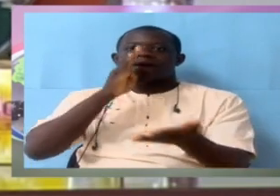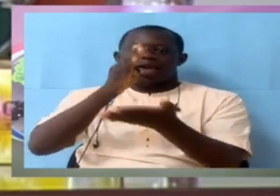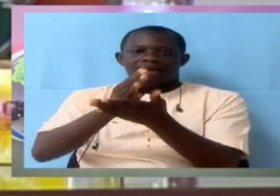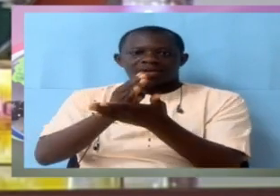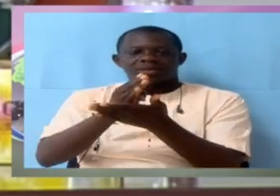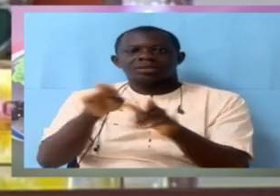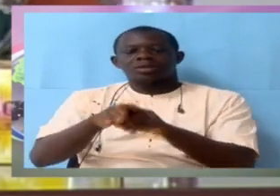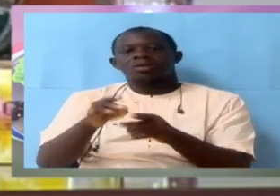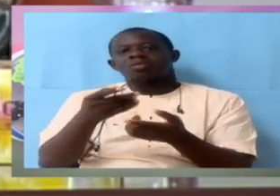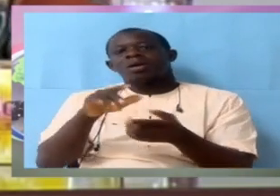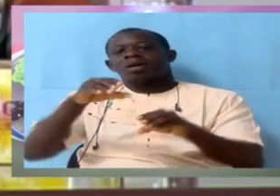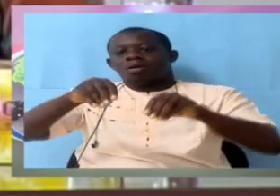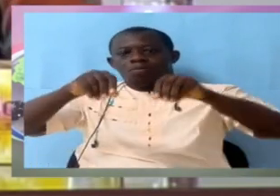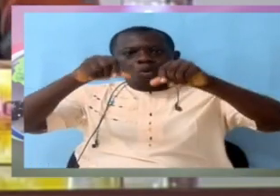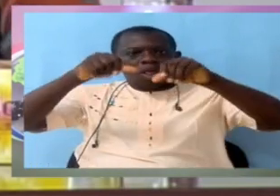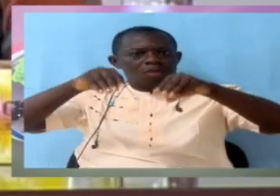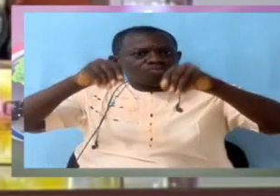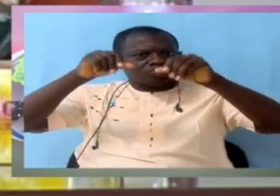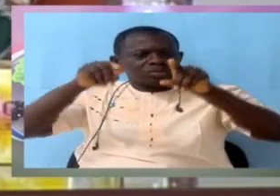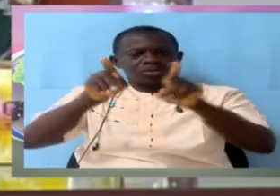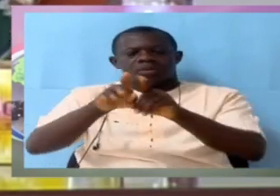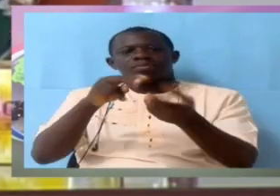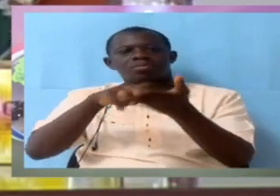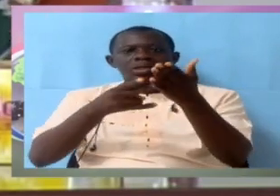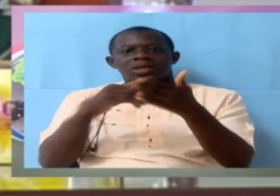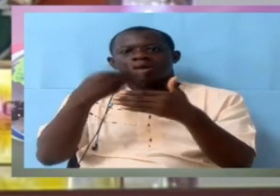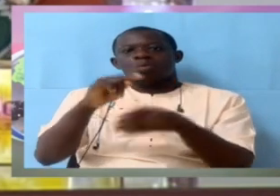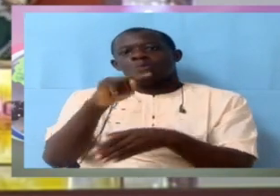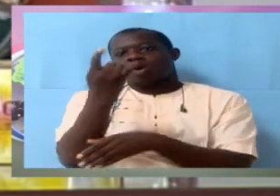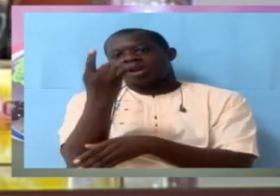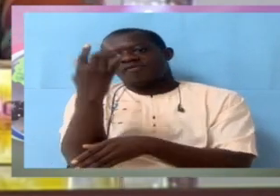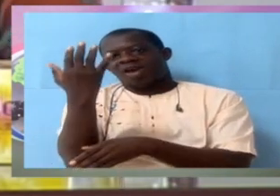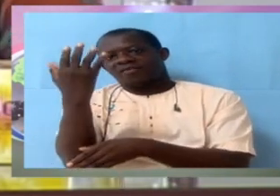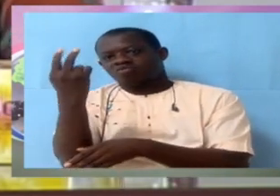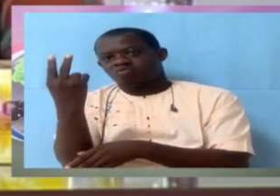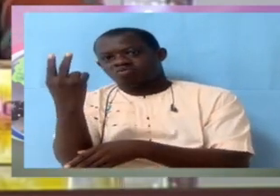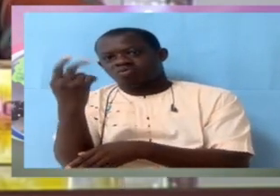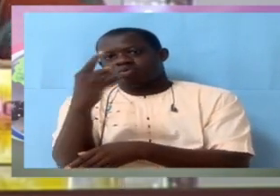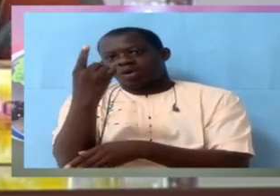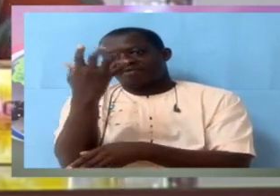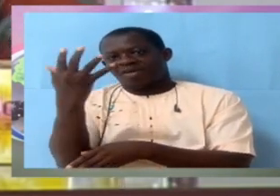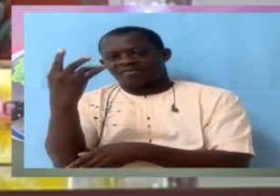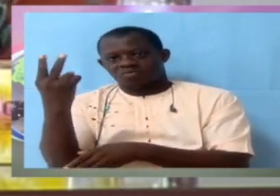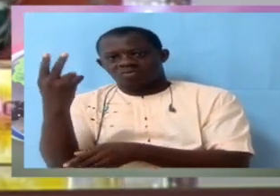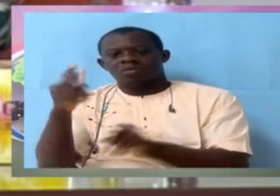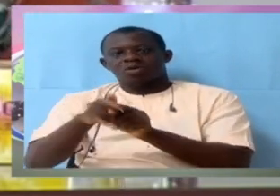evidence the said powder as Exhibit 152.